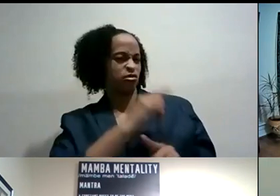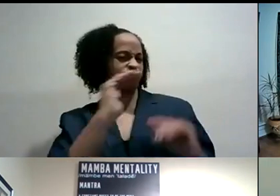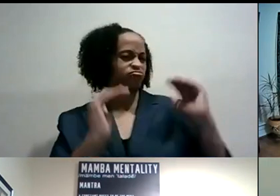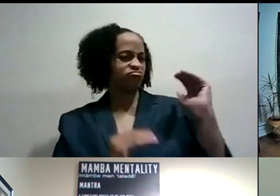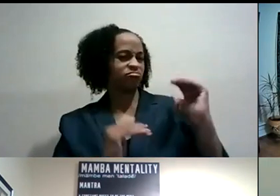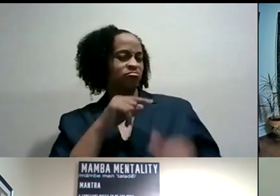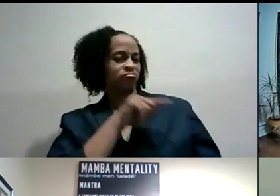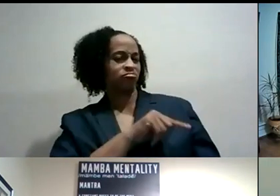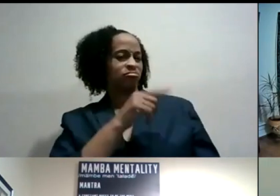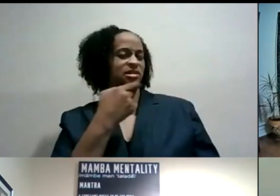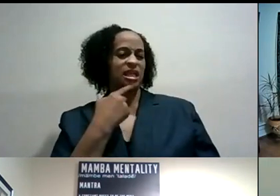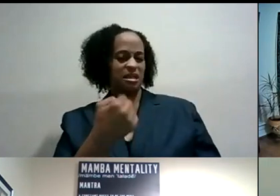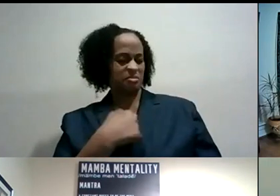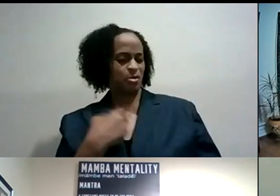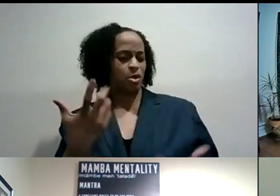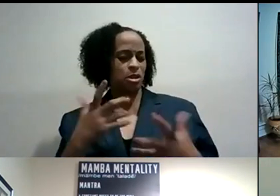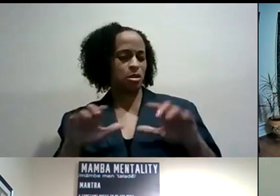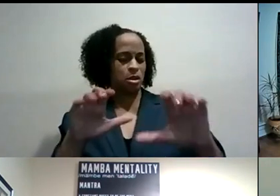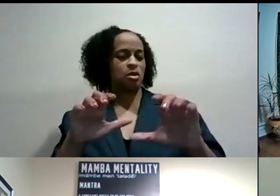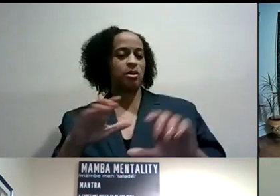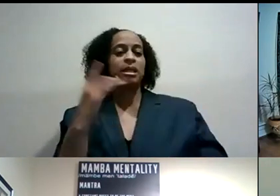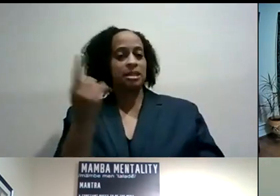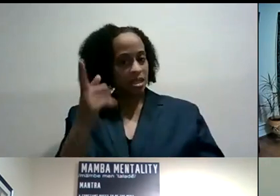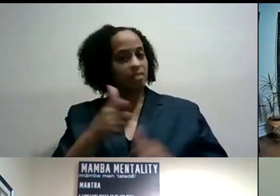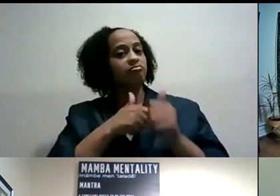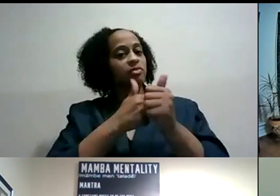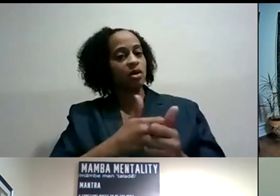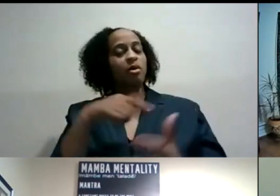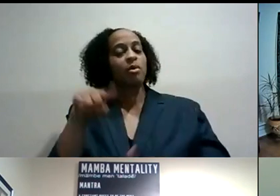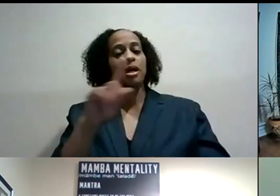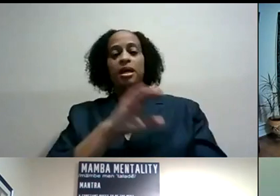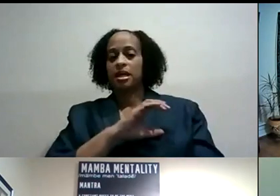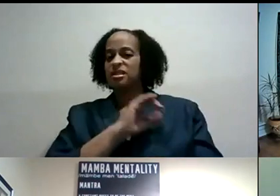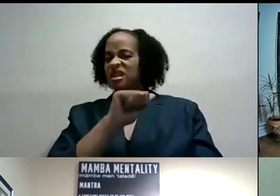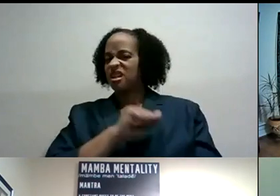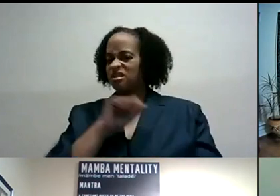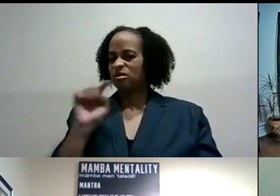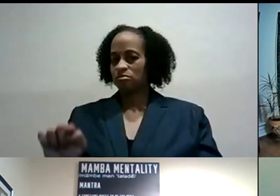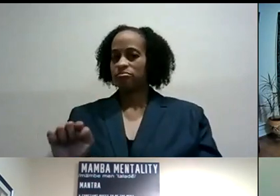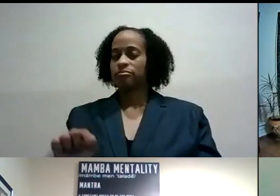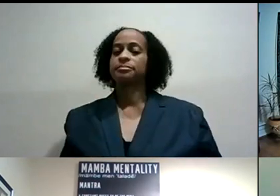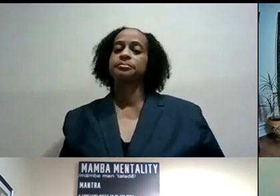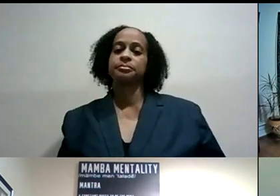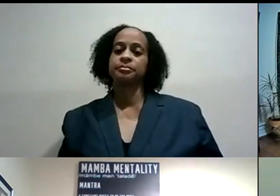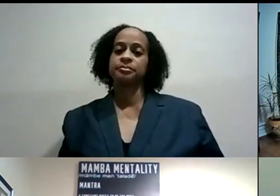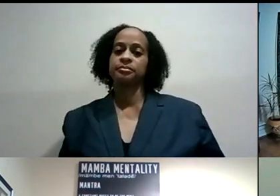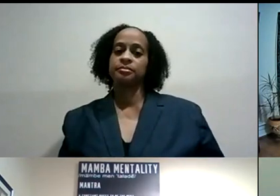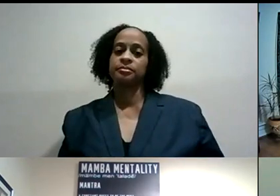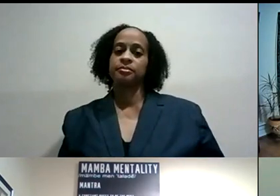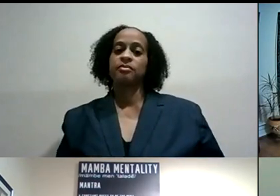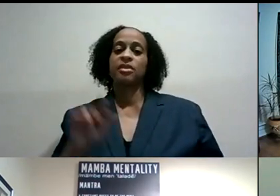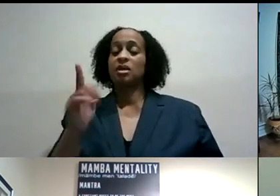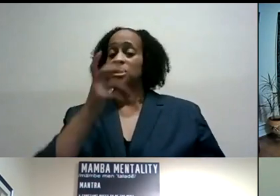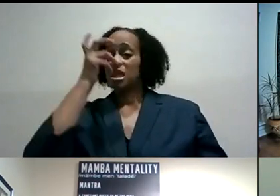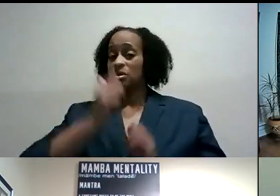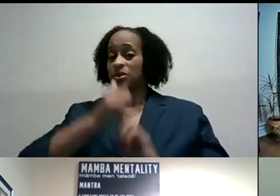him what to do instead of going along with what Cain's attitude was. So he was angry with God,